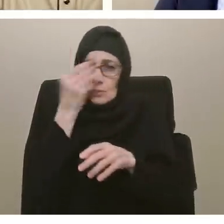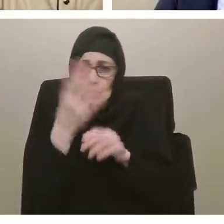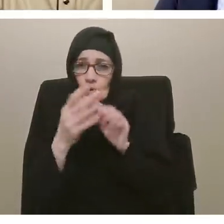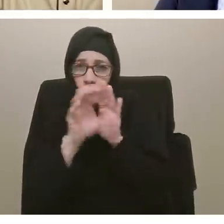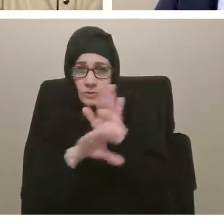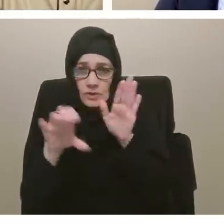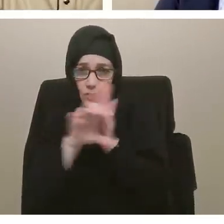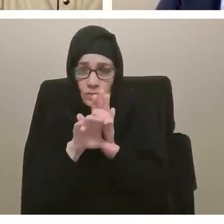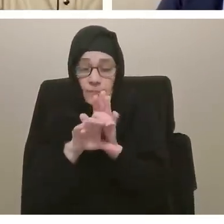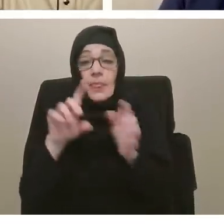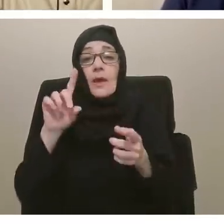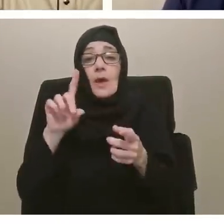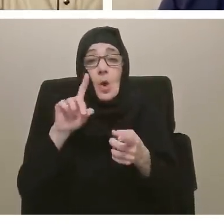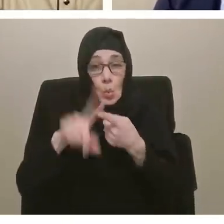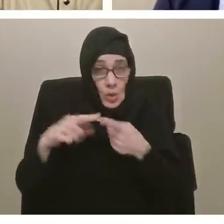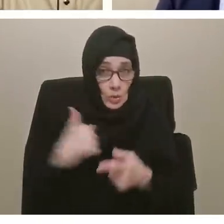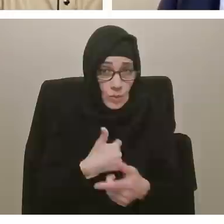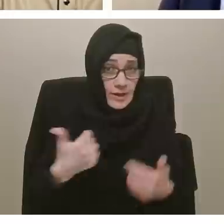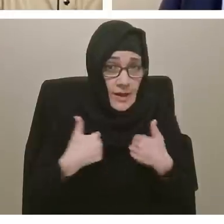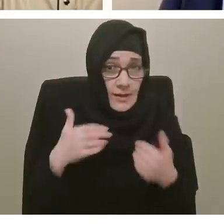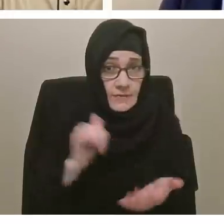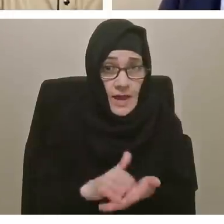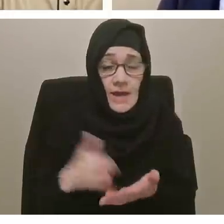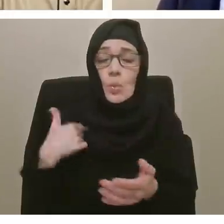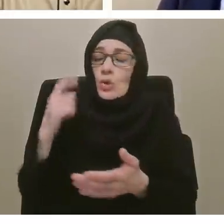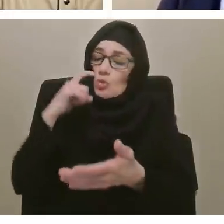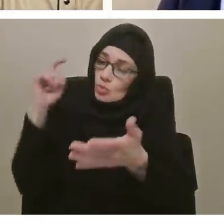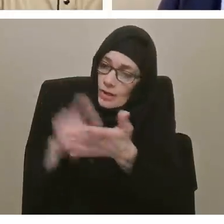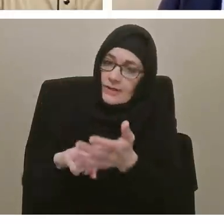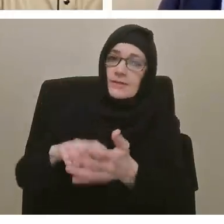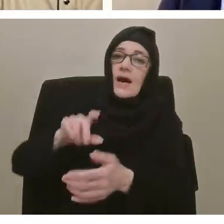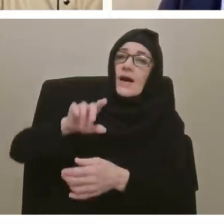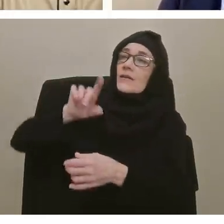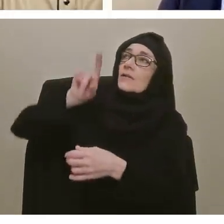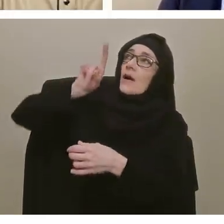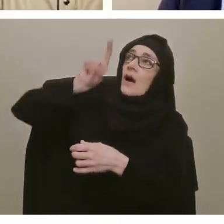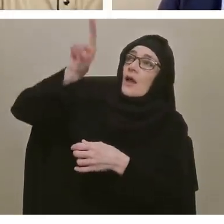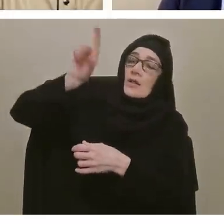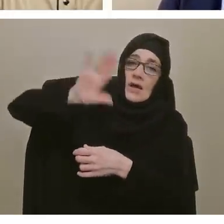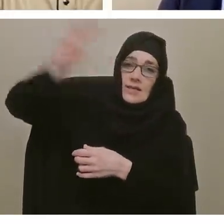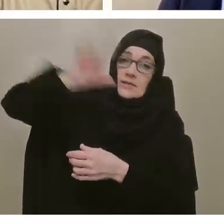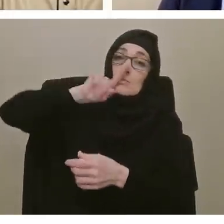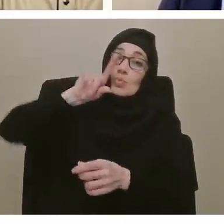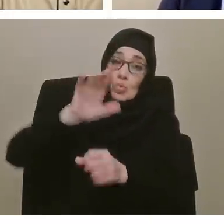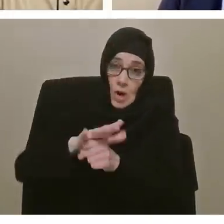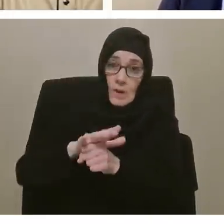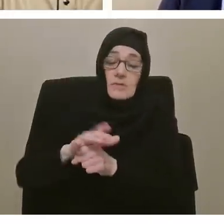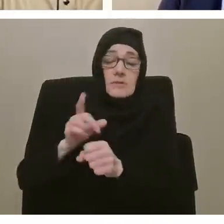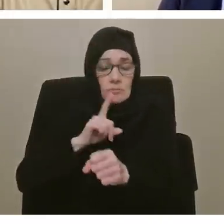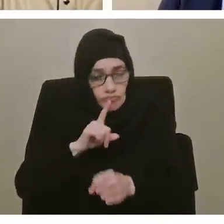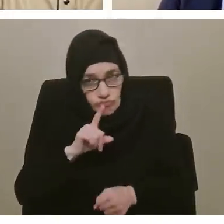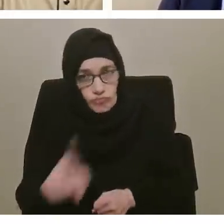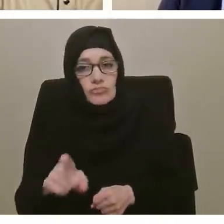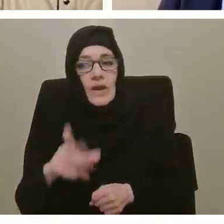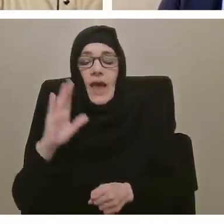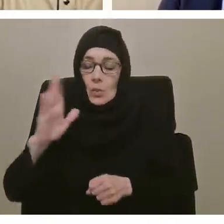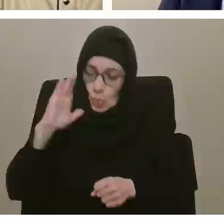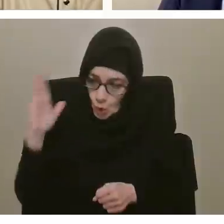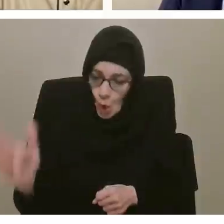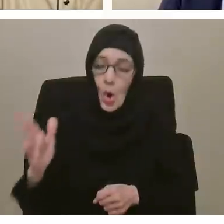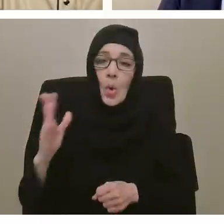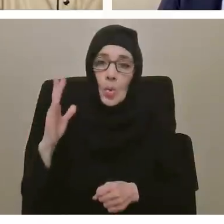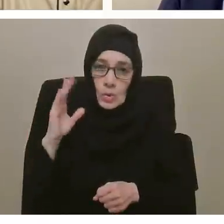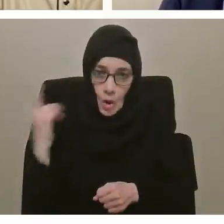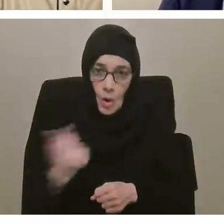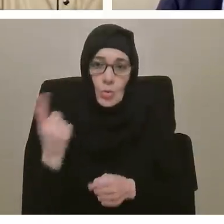we recognize the promise of Allah is true and it will always be there. And that's important for us to remember, especially in times of hardship, when